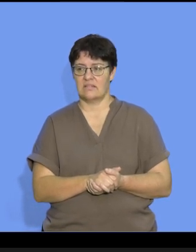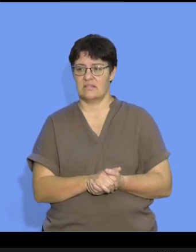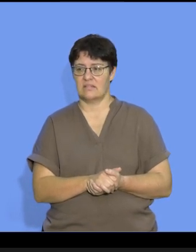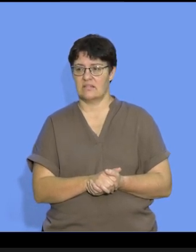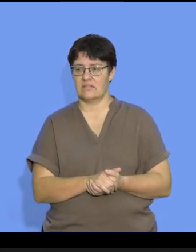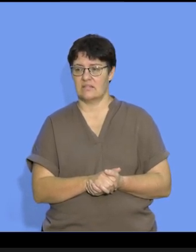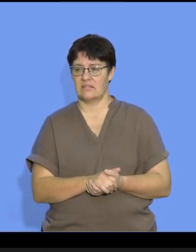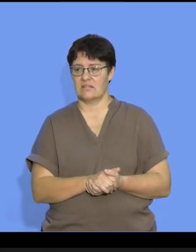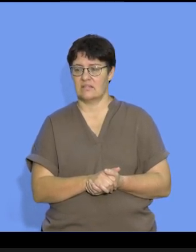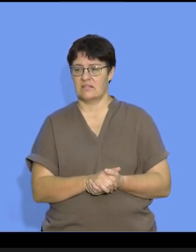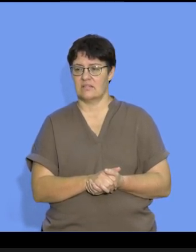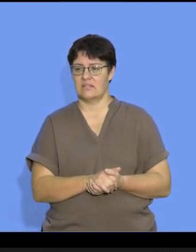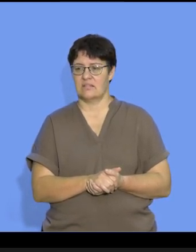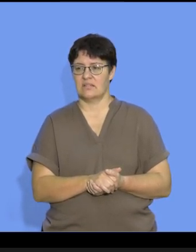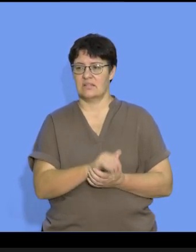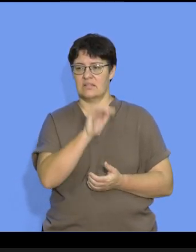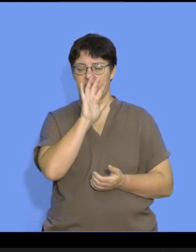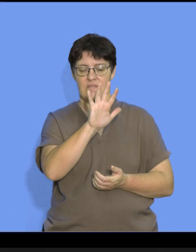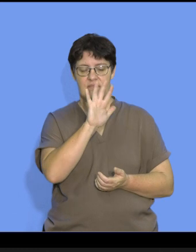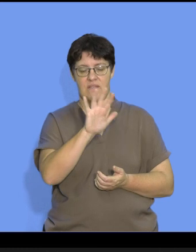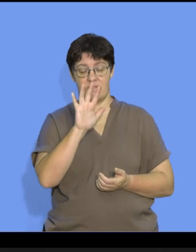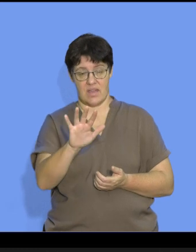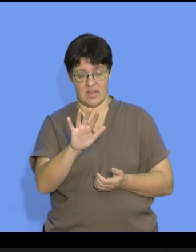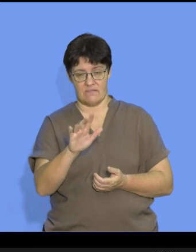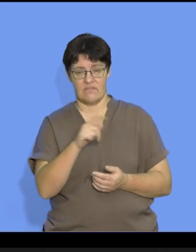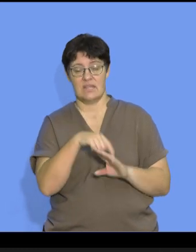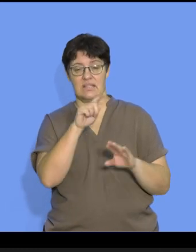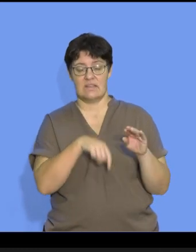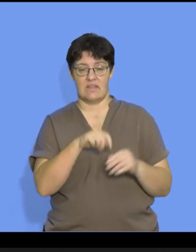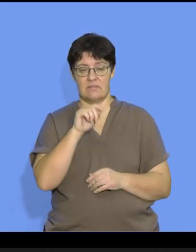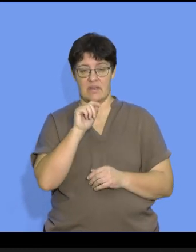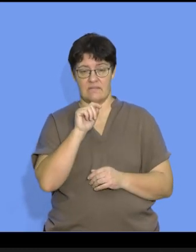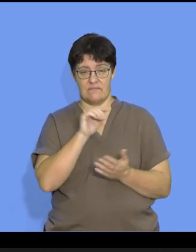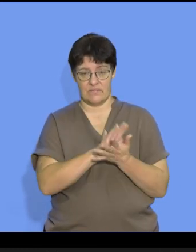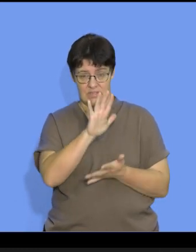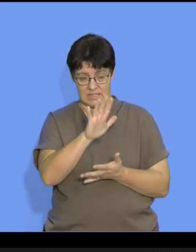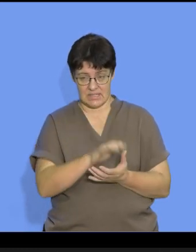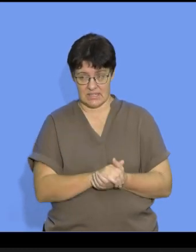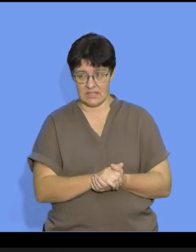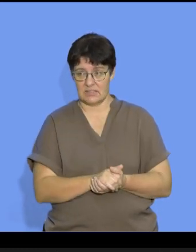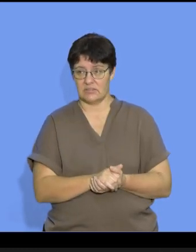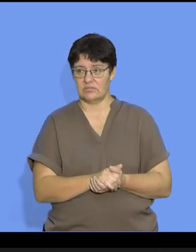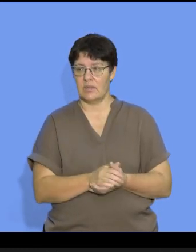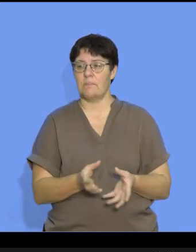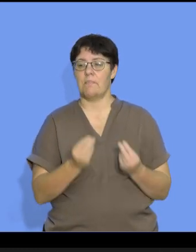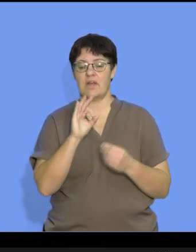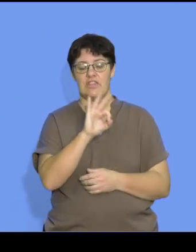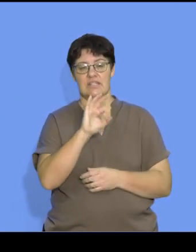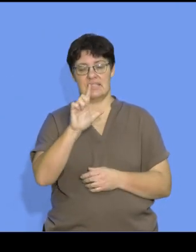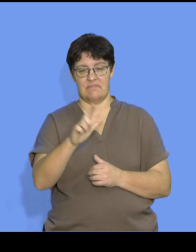So let's get my calculator. 555 divided by 15 will give me